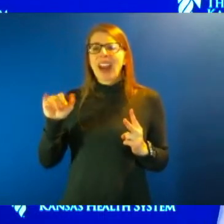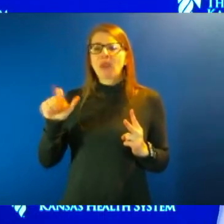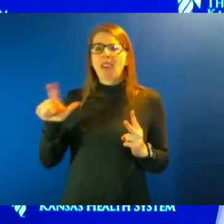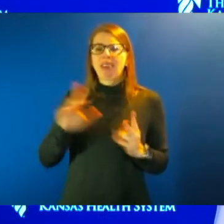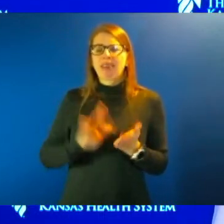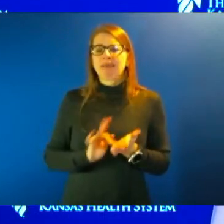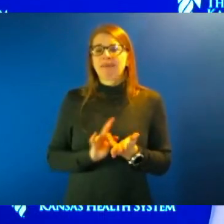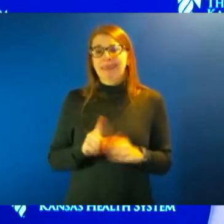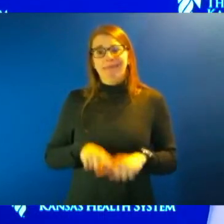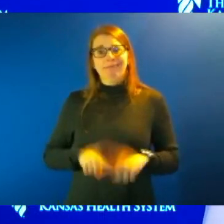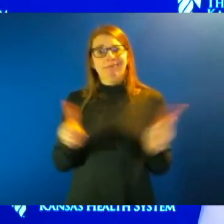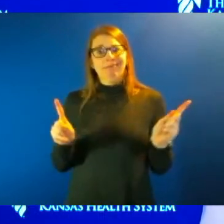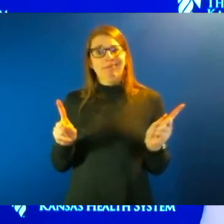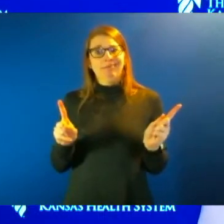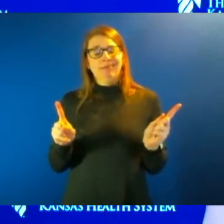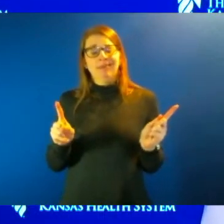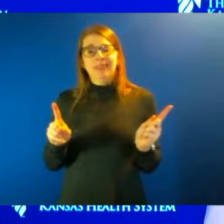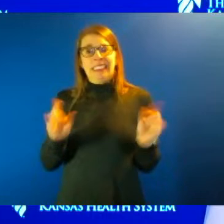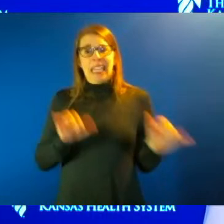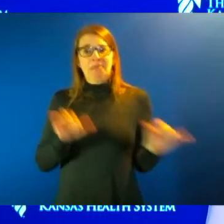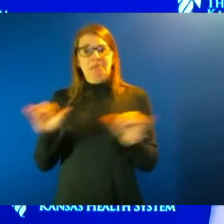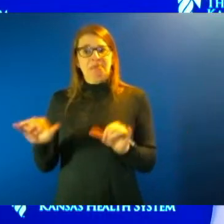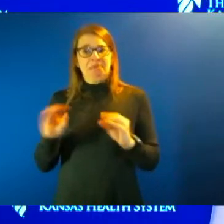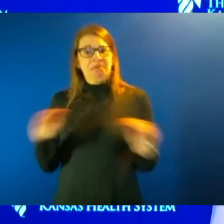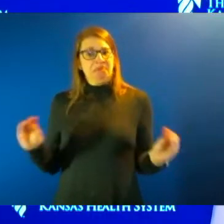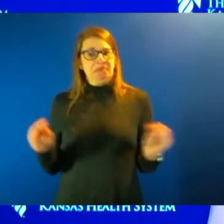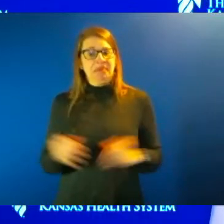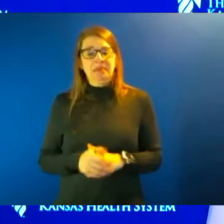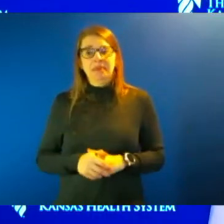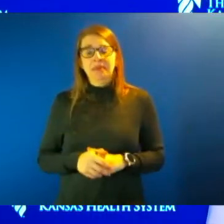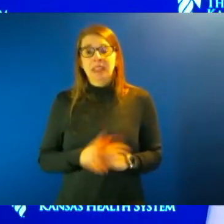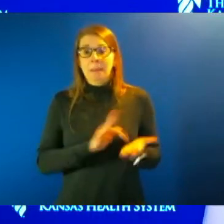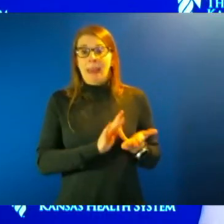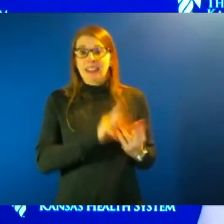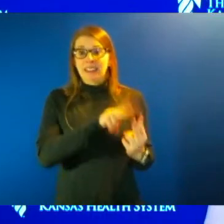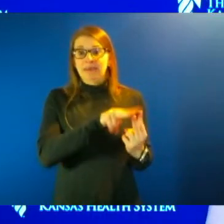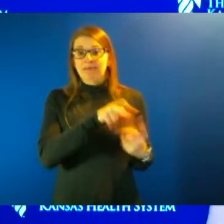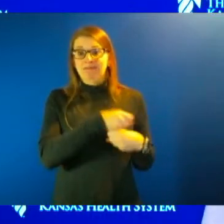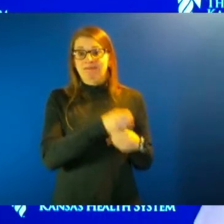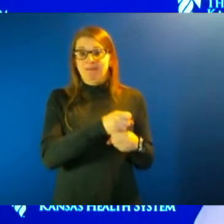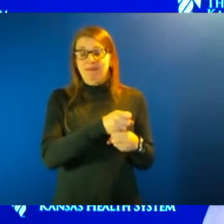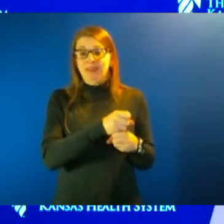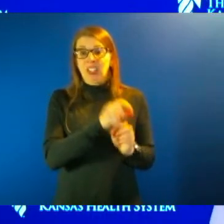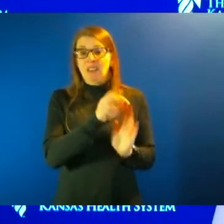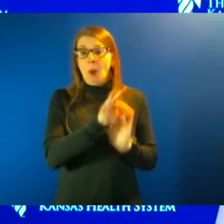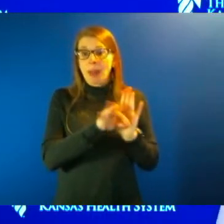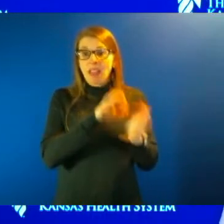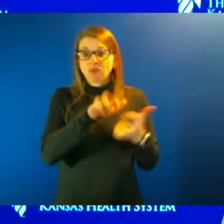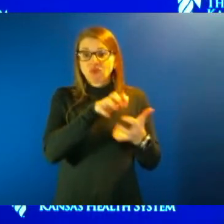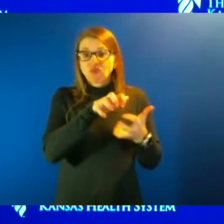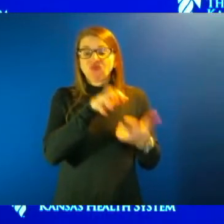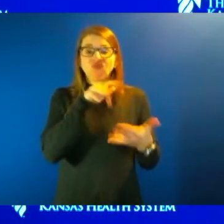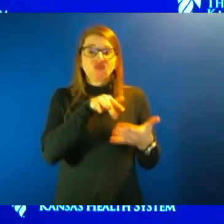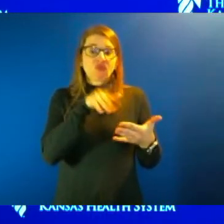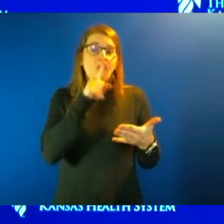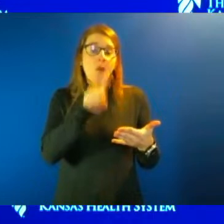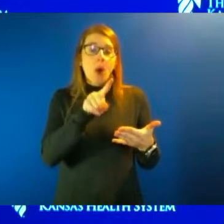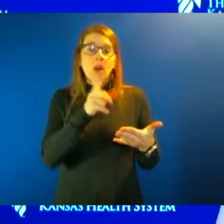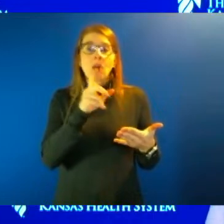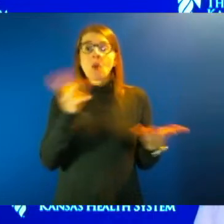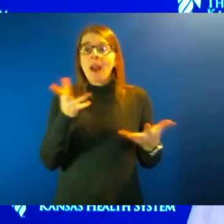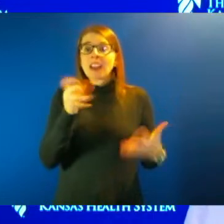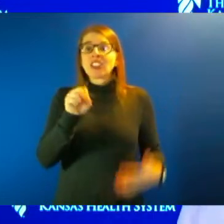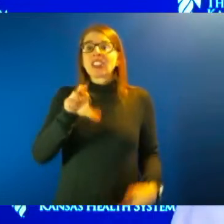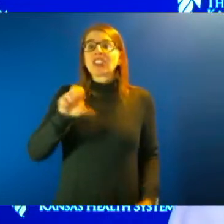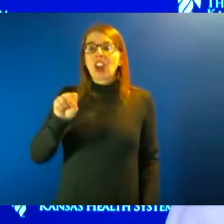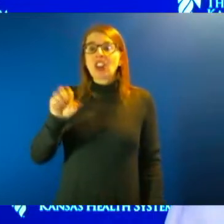that really is the same at all. And these drugs are being created, formulated, and studied specifically for SARS-CoV-2 for